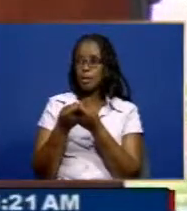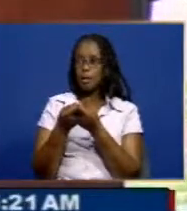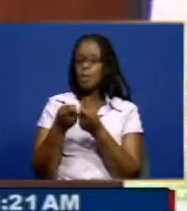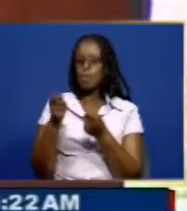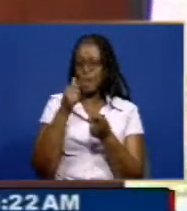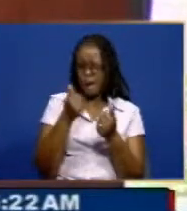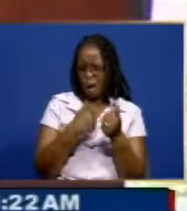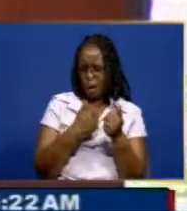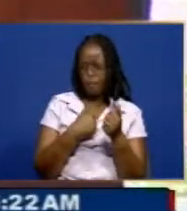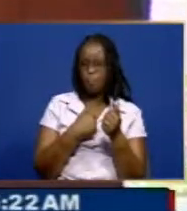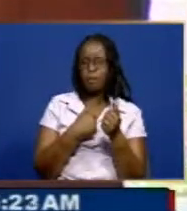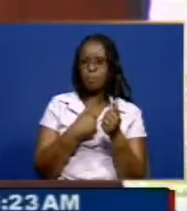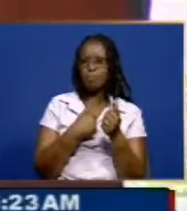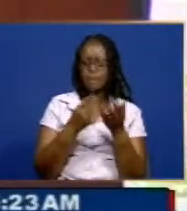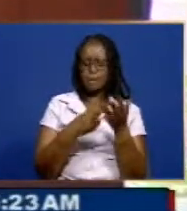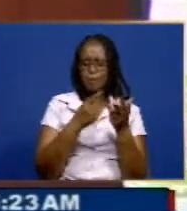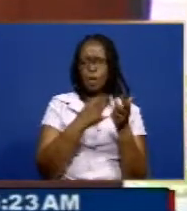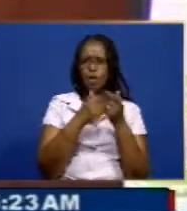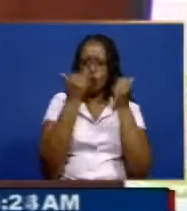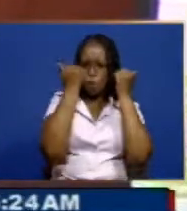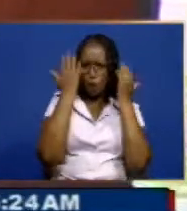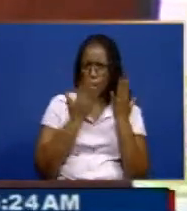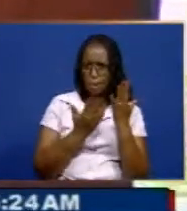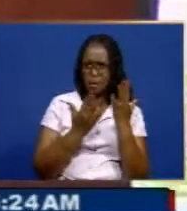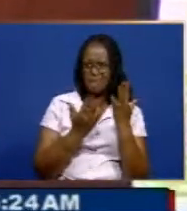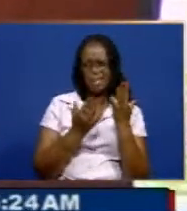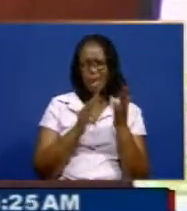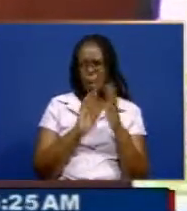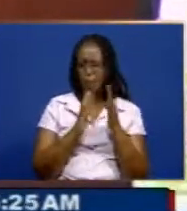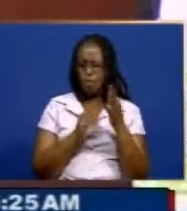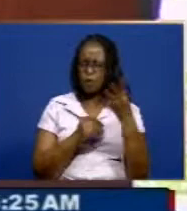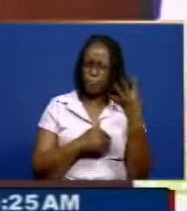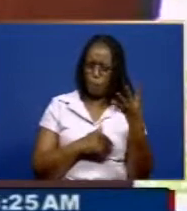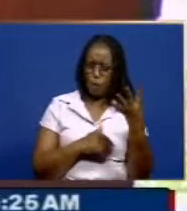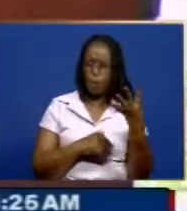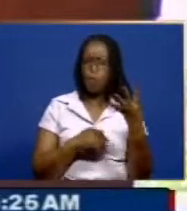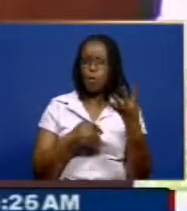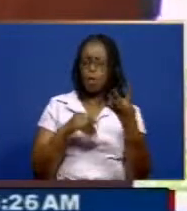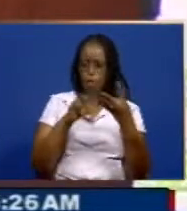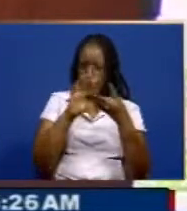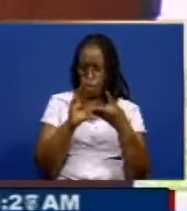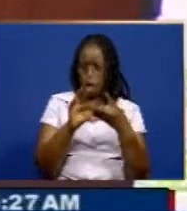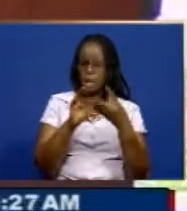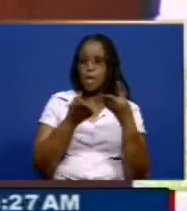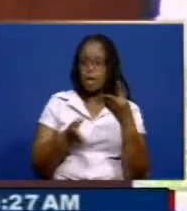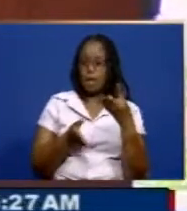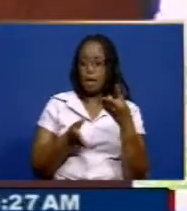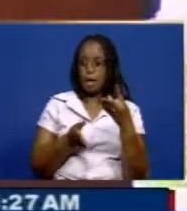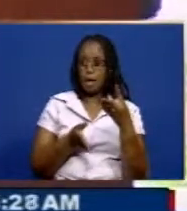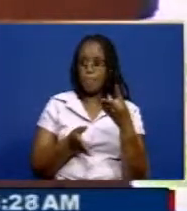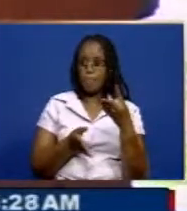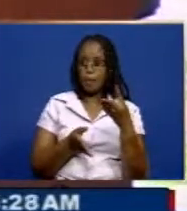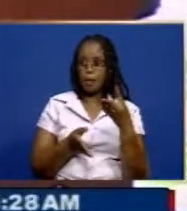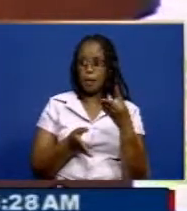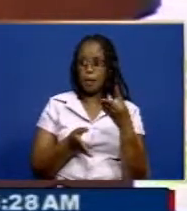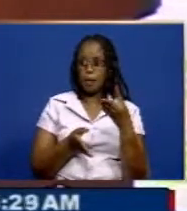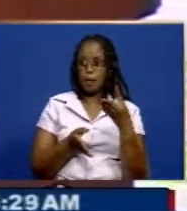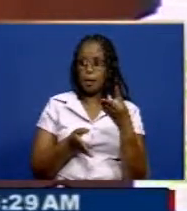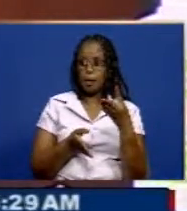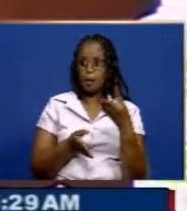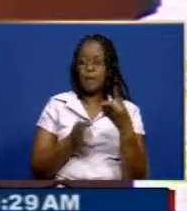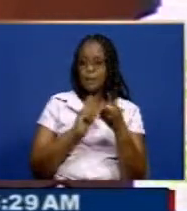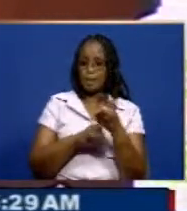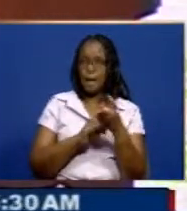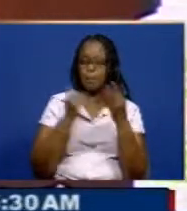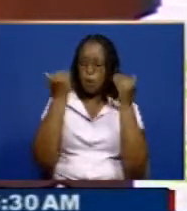lawyers. I mean, there are about 4 and we are 3 on sides. There is certain decorum or when lawyers